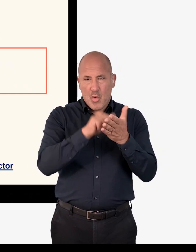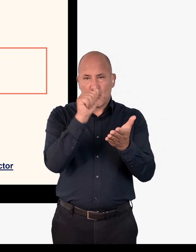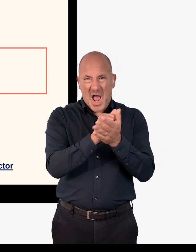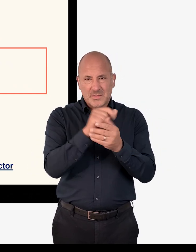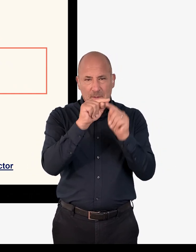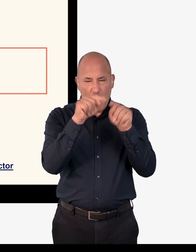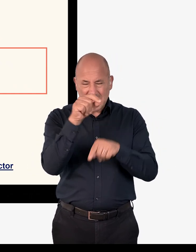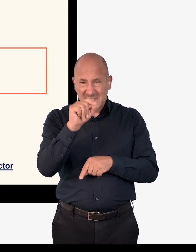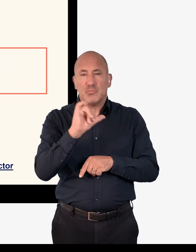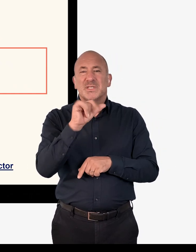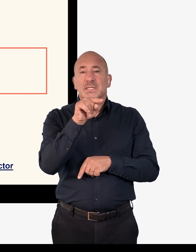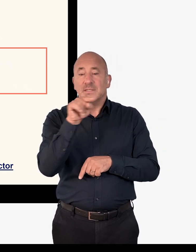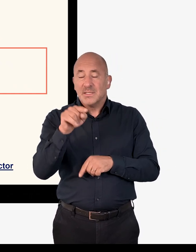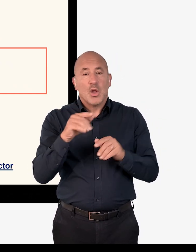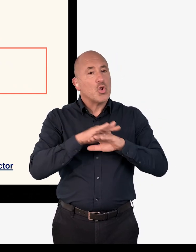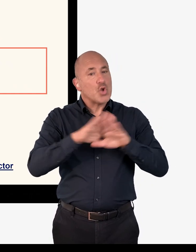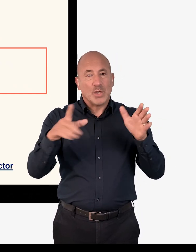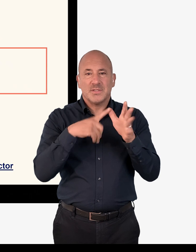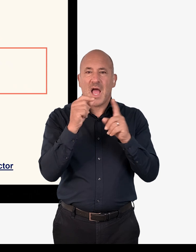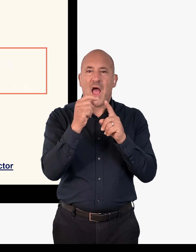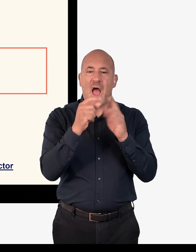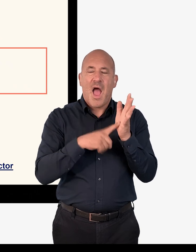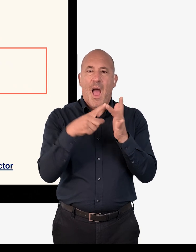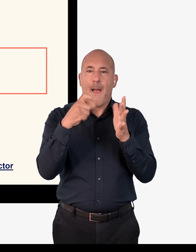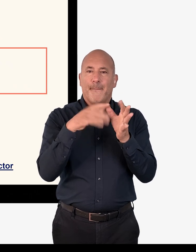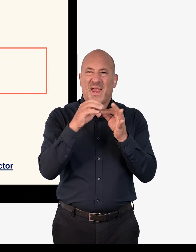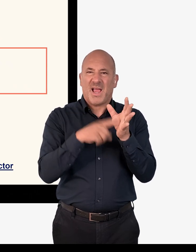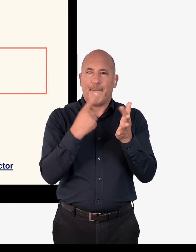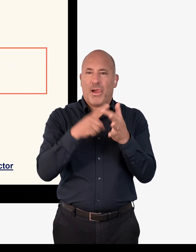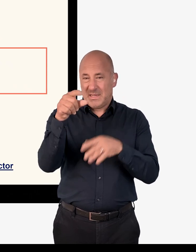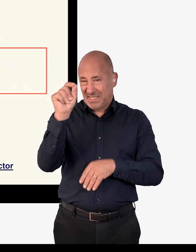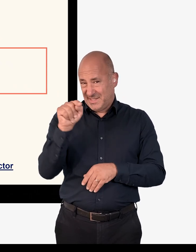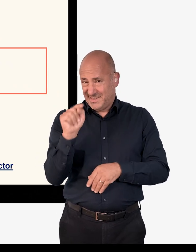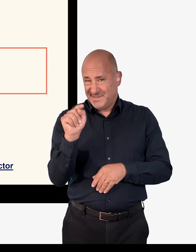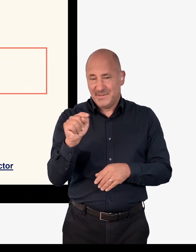If you're not following RIBA stages, please select Not Applicable.